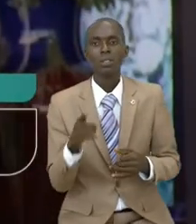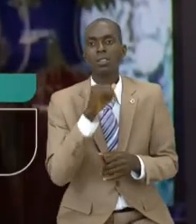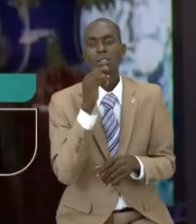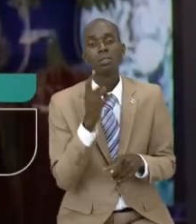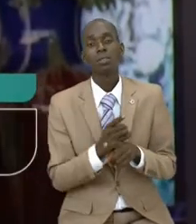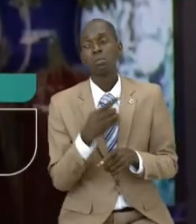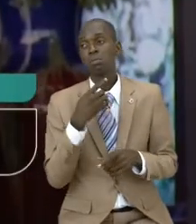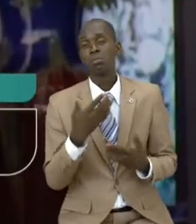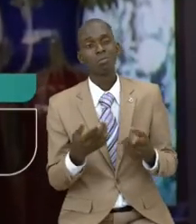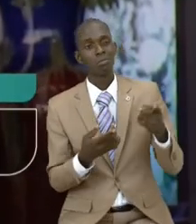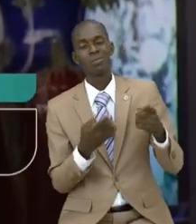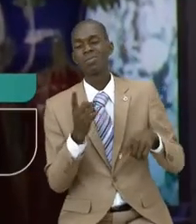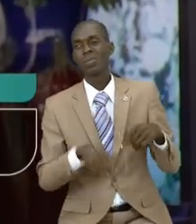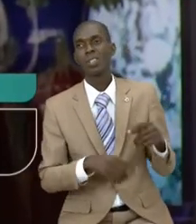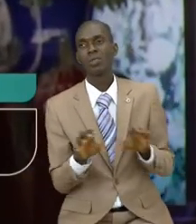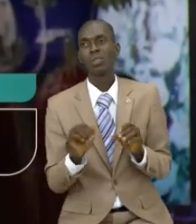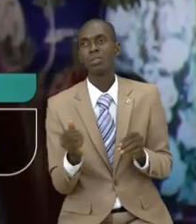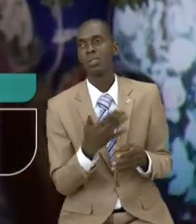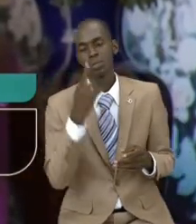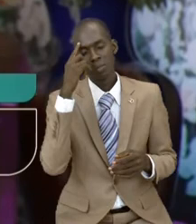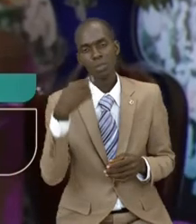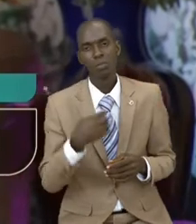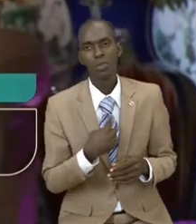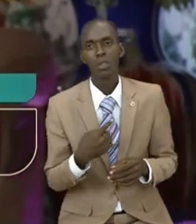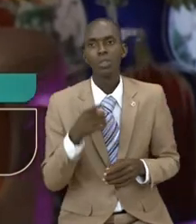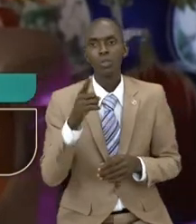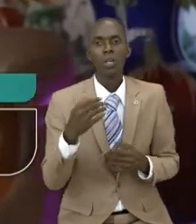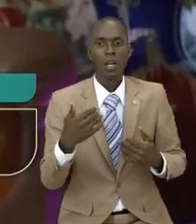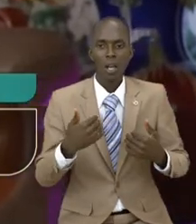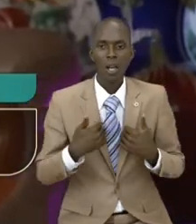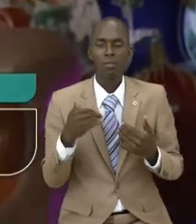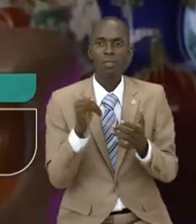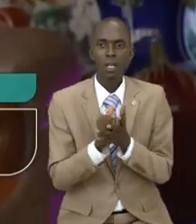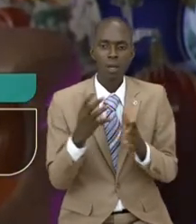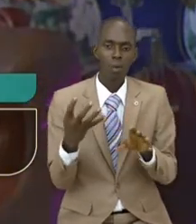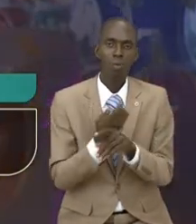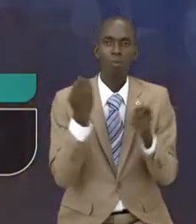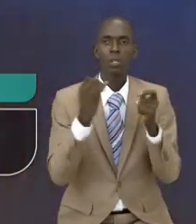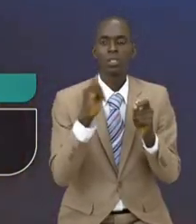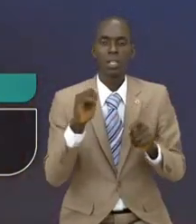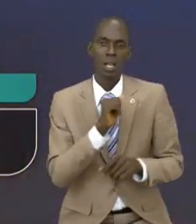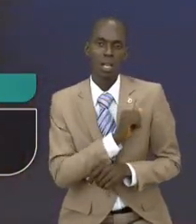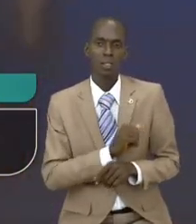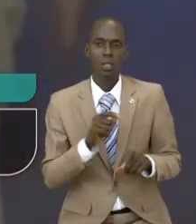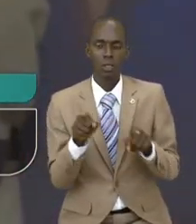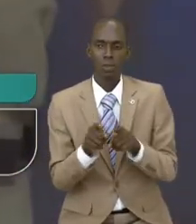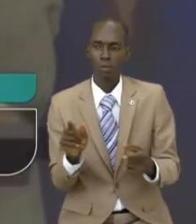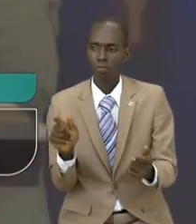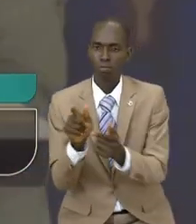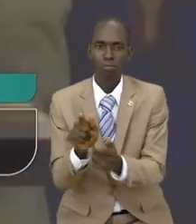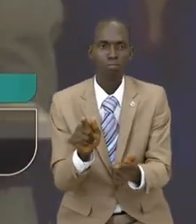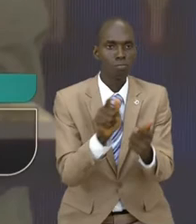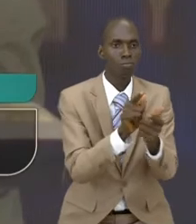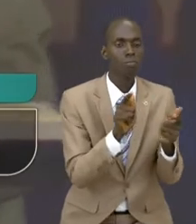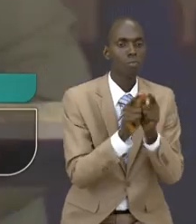okay, this one cannot do anything. You have a winning attitude while you're meeting other people,